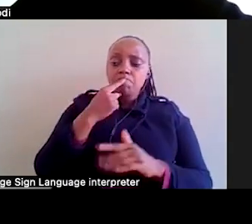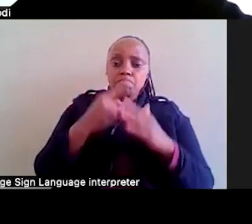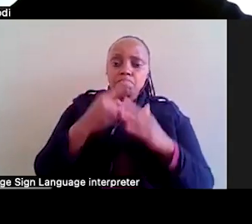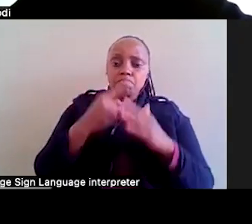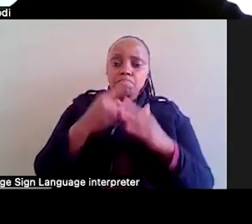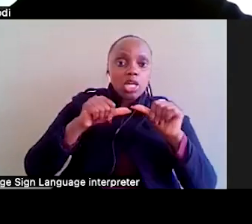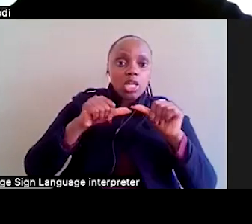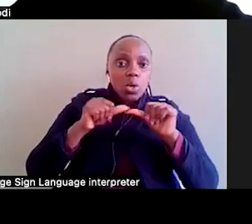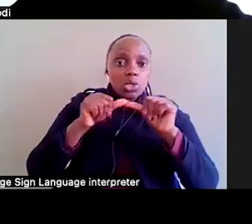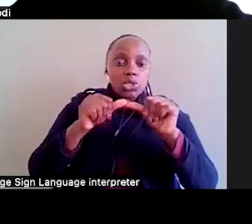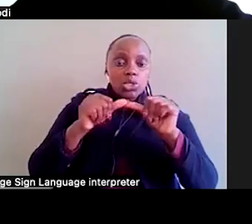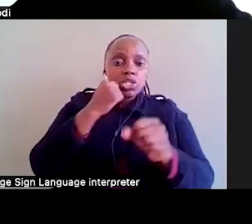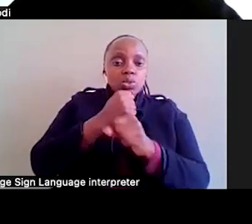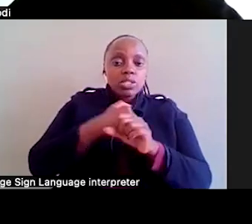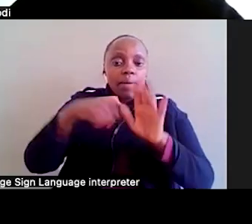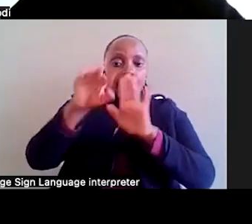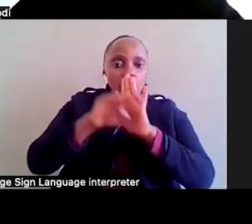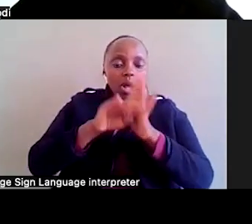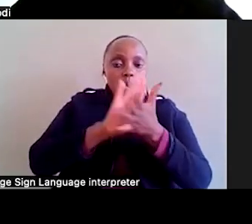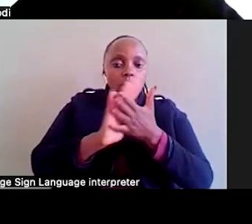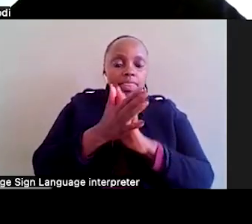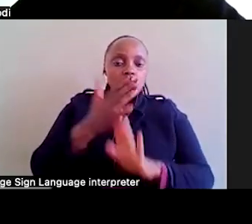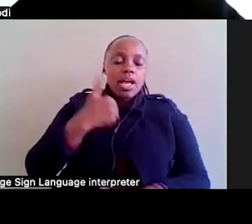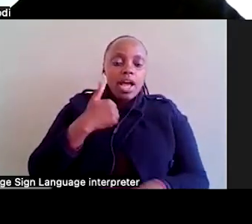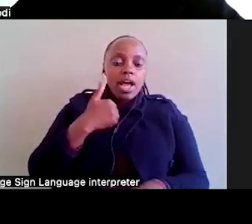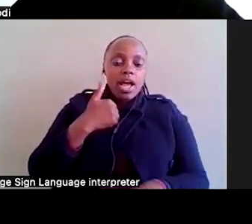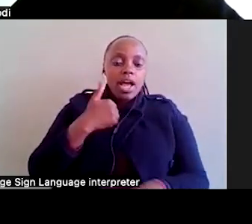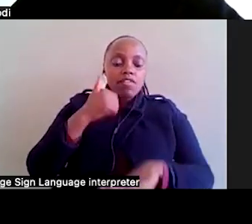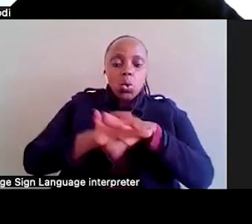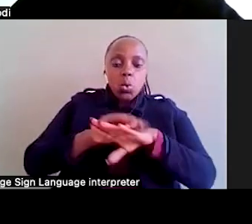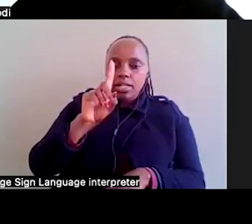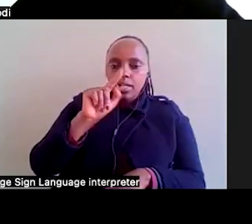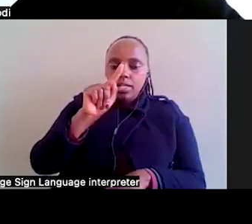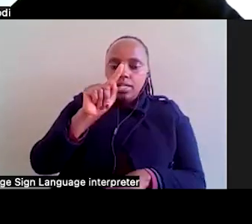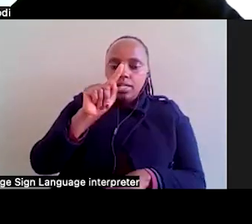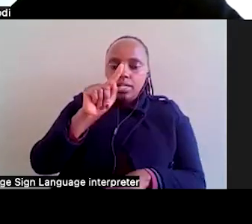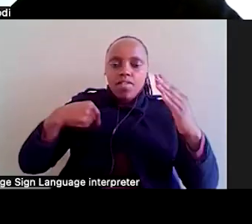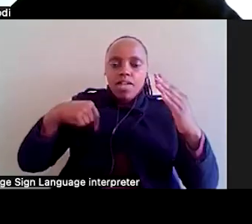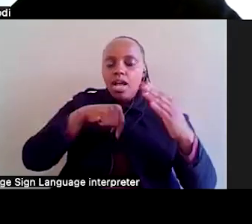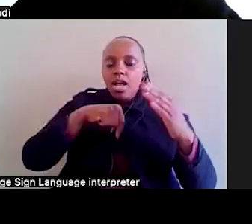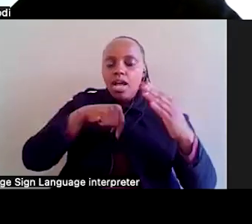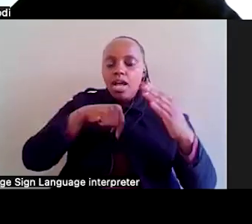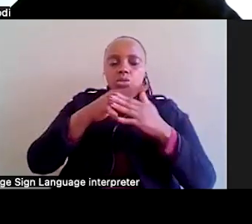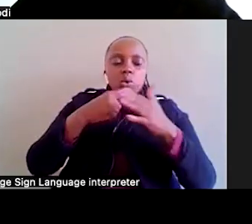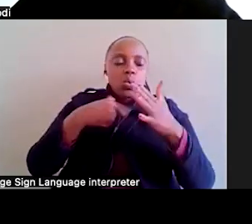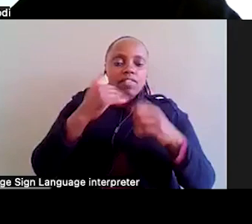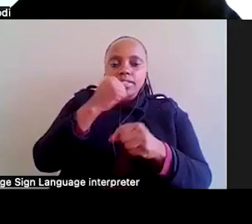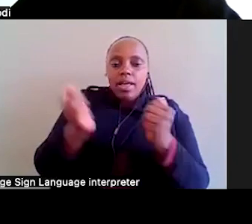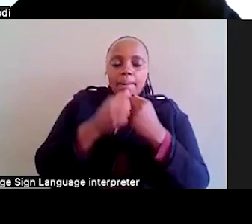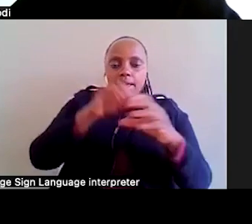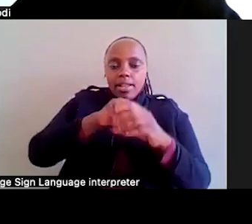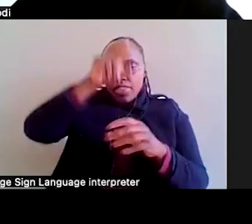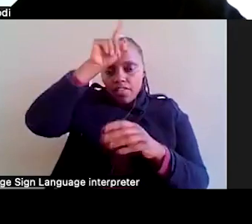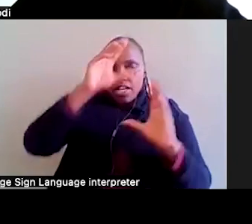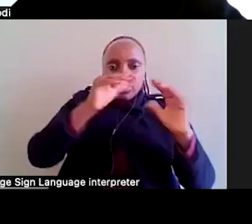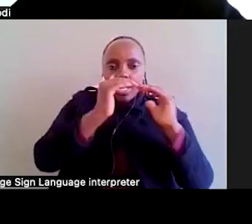programs without having good data that gives us exactly what is happening at village level, at community level, having data that can help